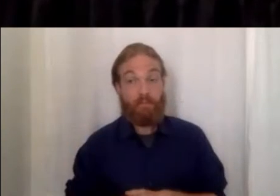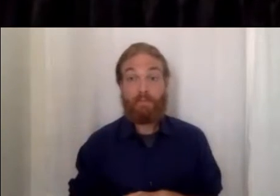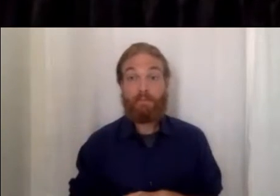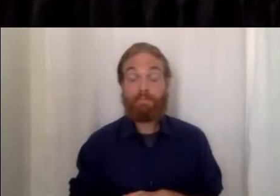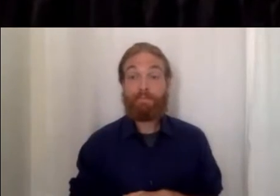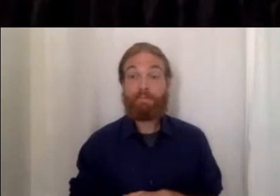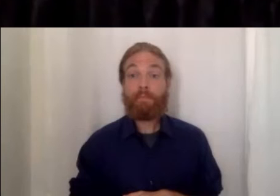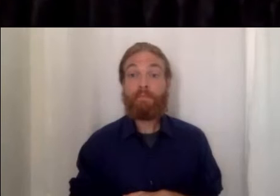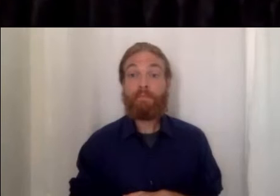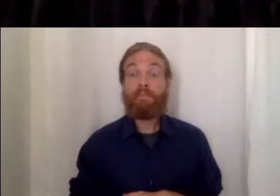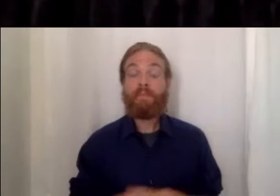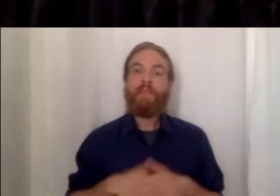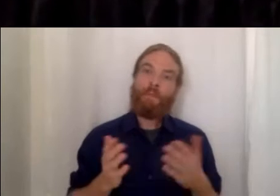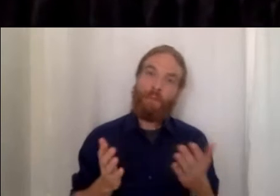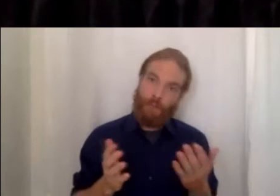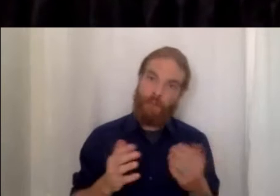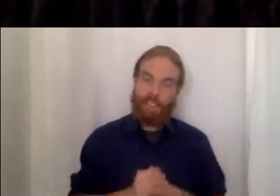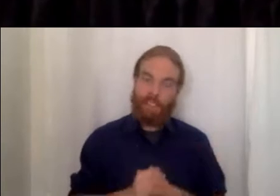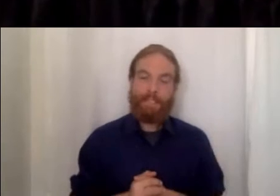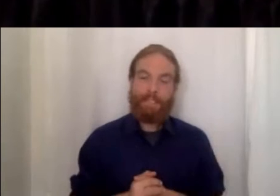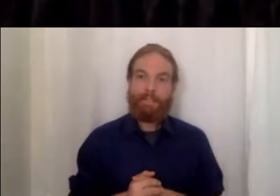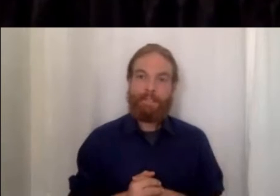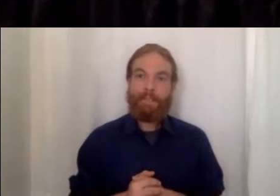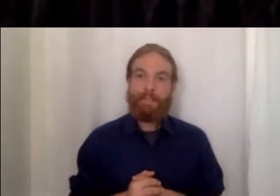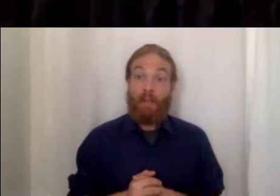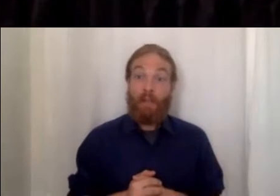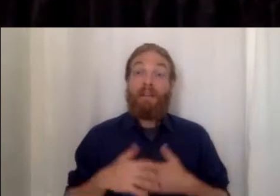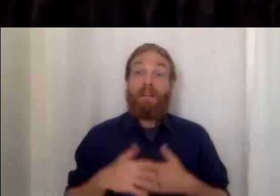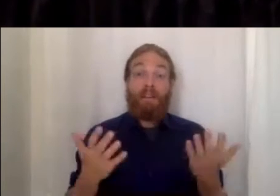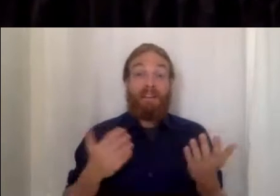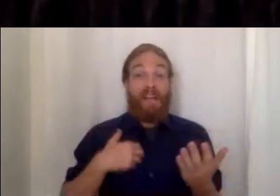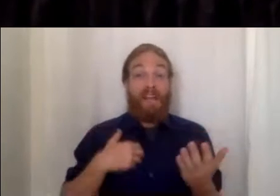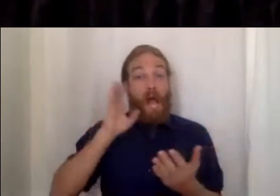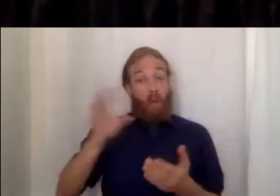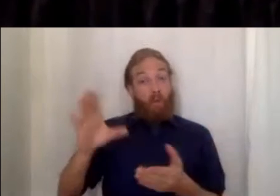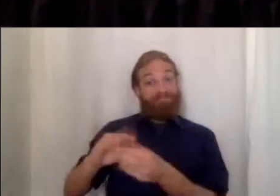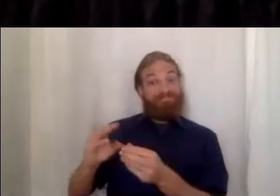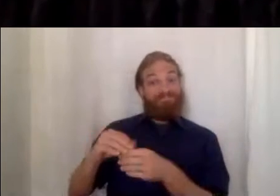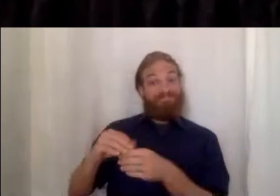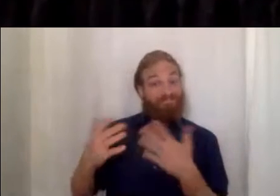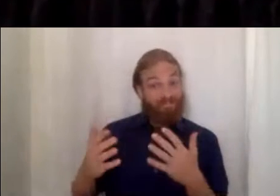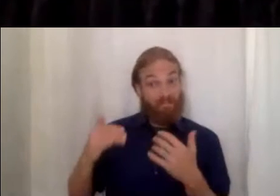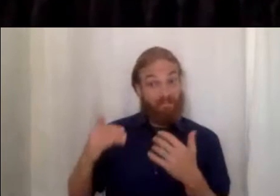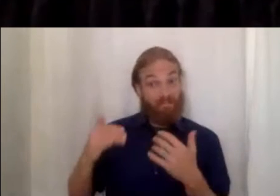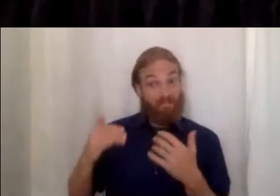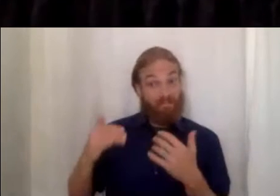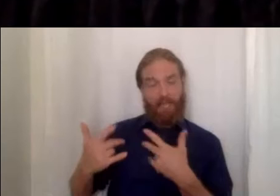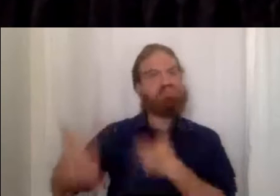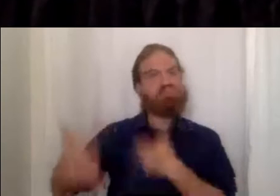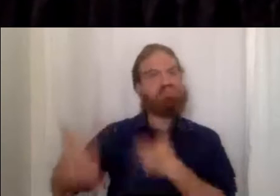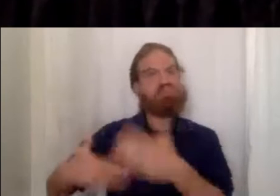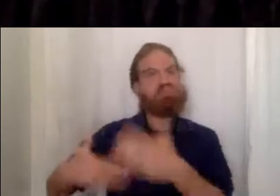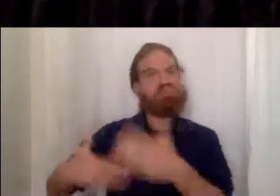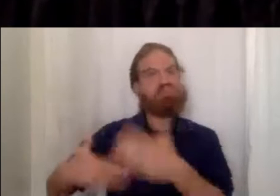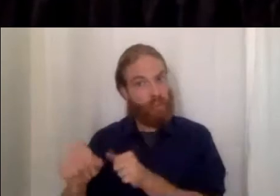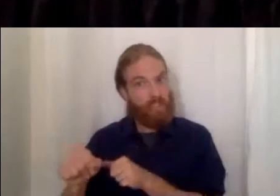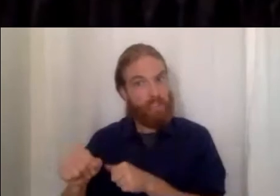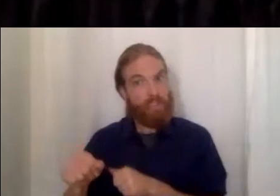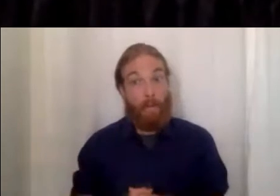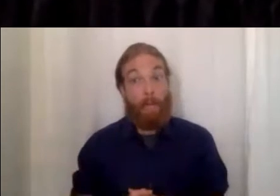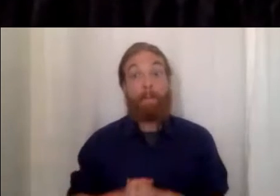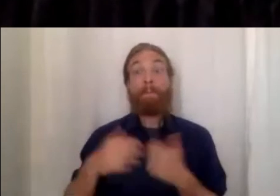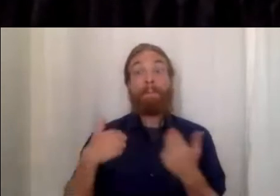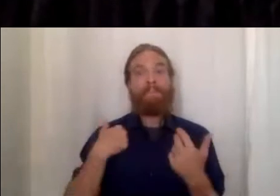things are moving very quickly. And again, we're constantly planning and ramping up to be able to have